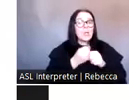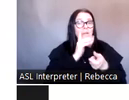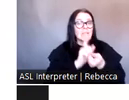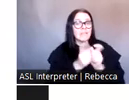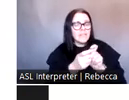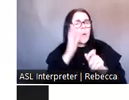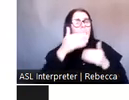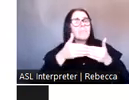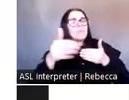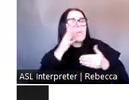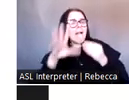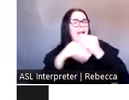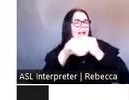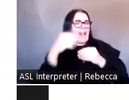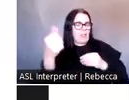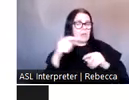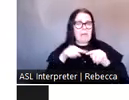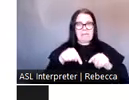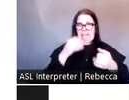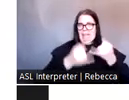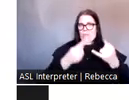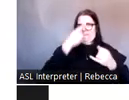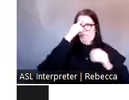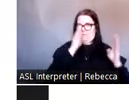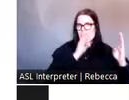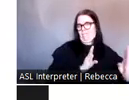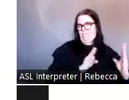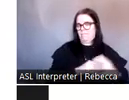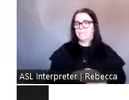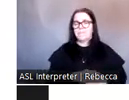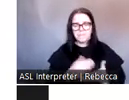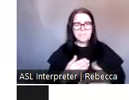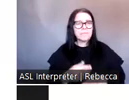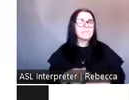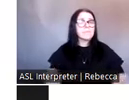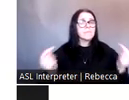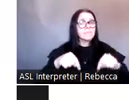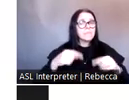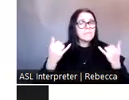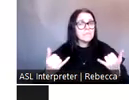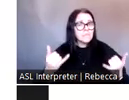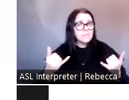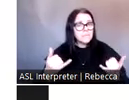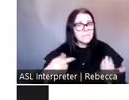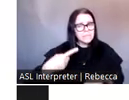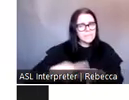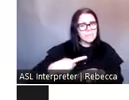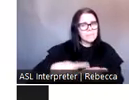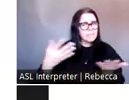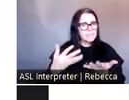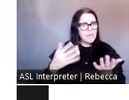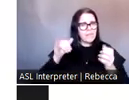as you can see, and the reason you signed up today was to talk and learn a little bit more about this concept of micro-credentials that